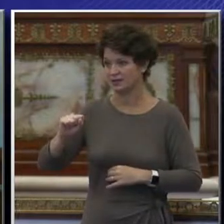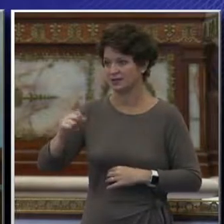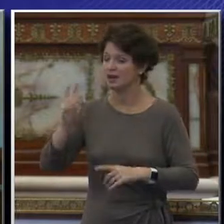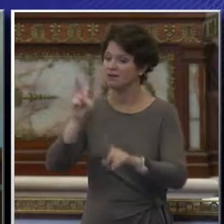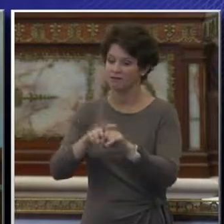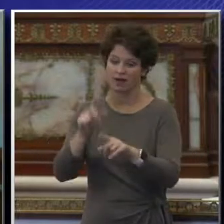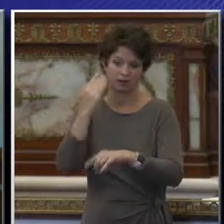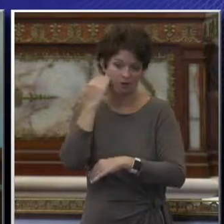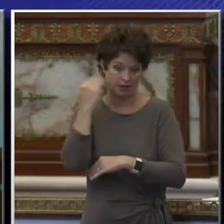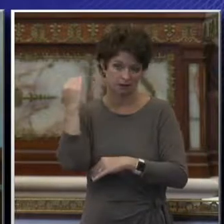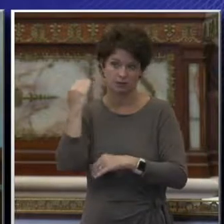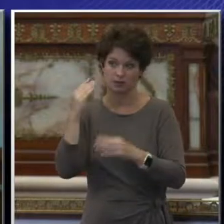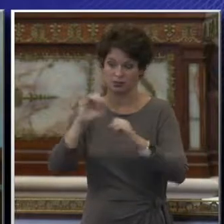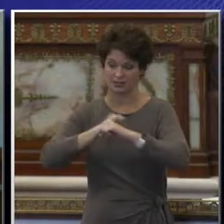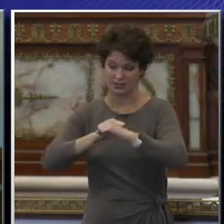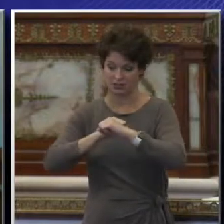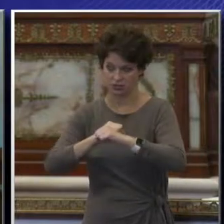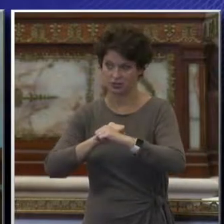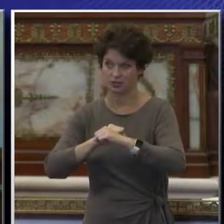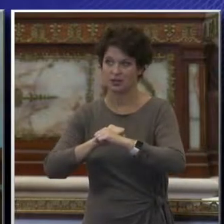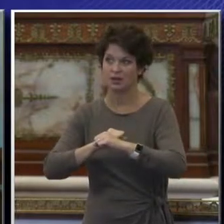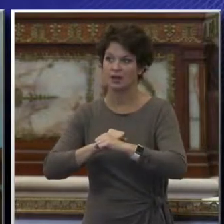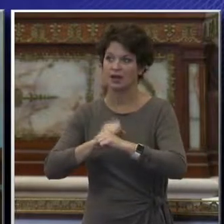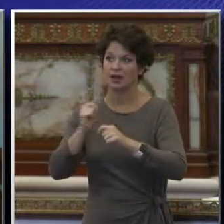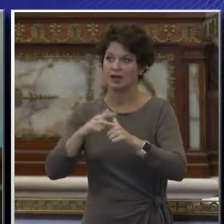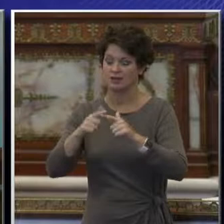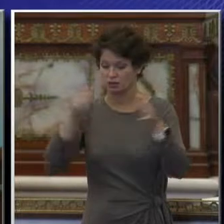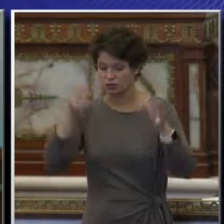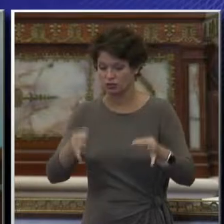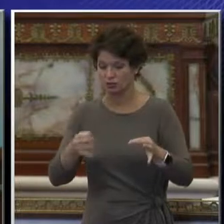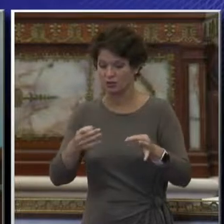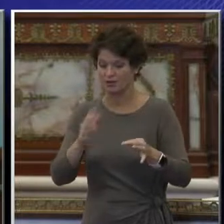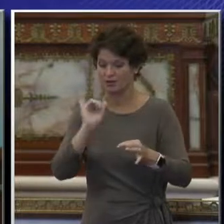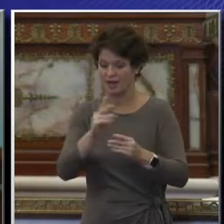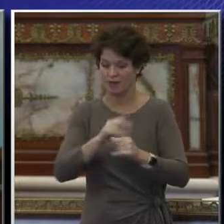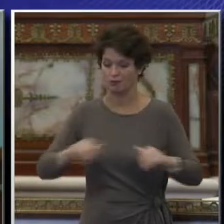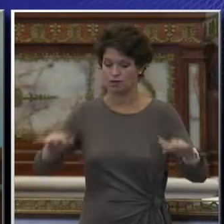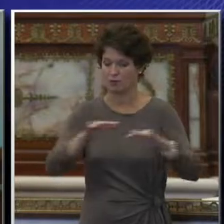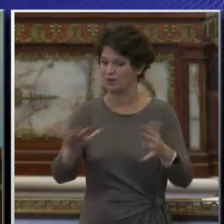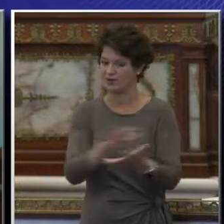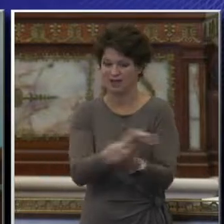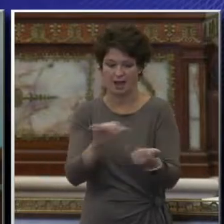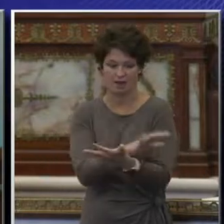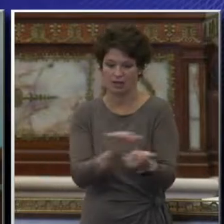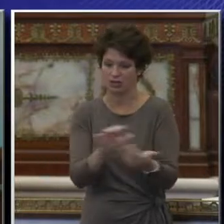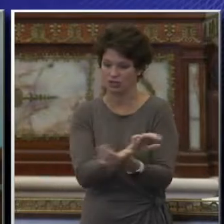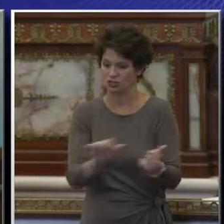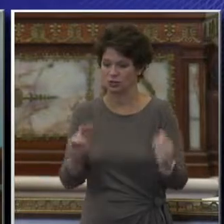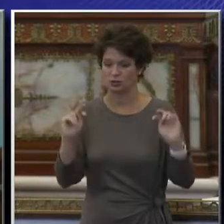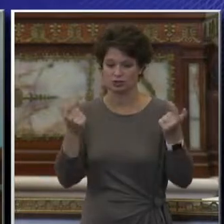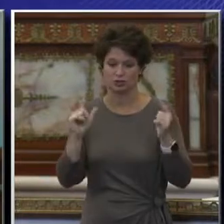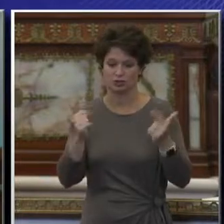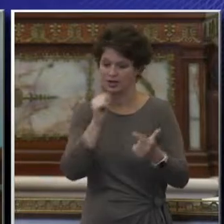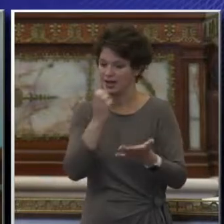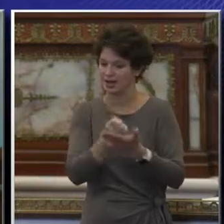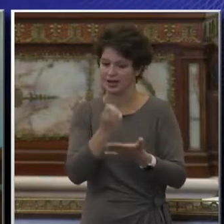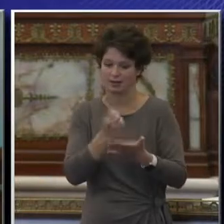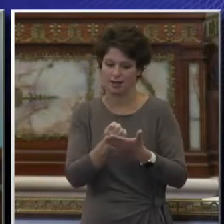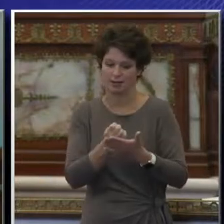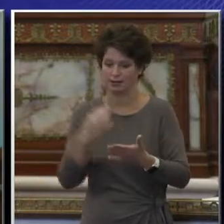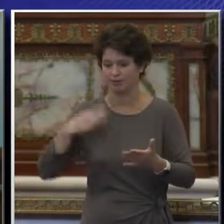for bankruptcy protection after determining that the reconstruction of the badly damaged refinery was not economically